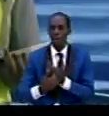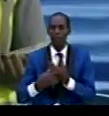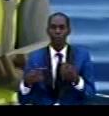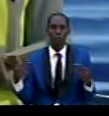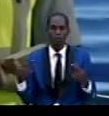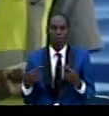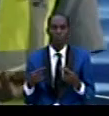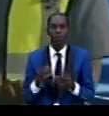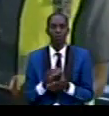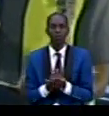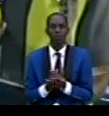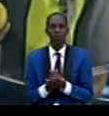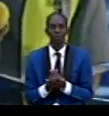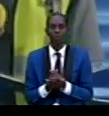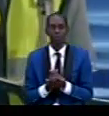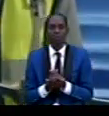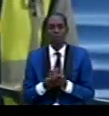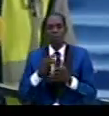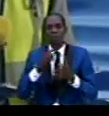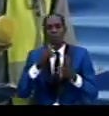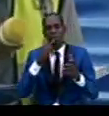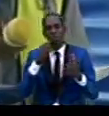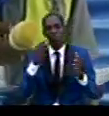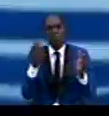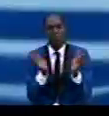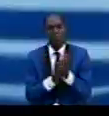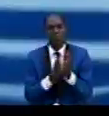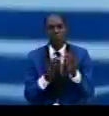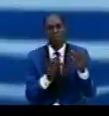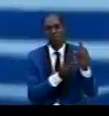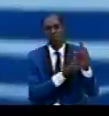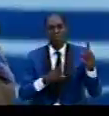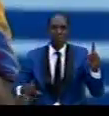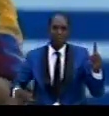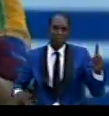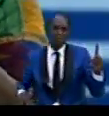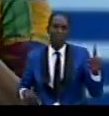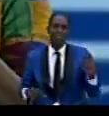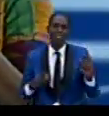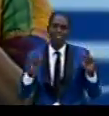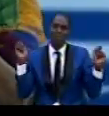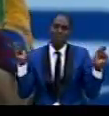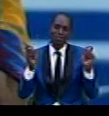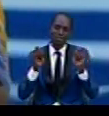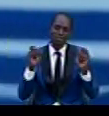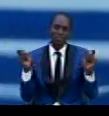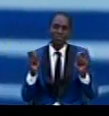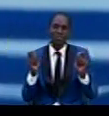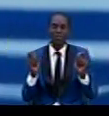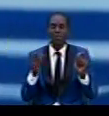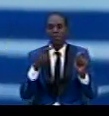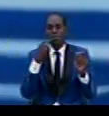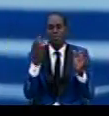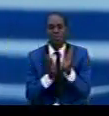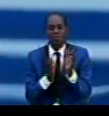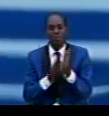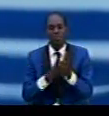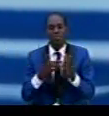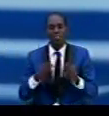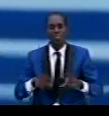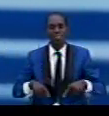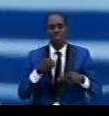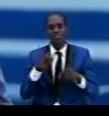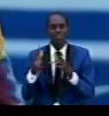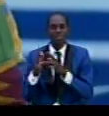goodness of God. Praise the Lord! Praise the living